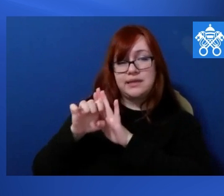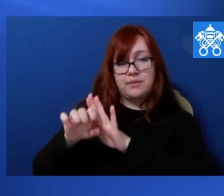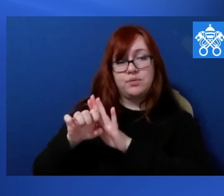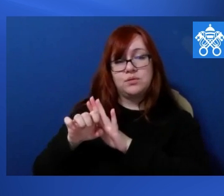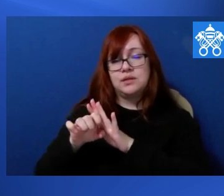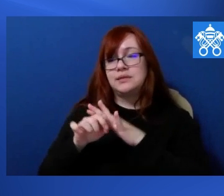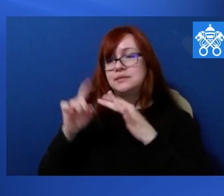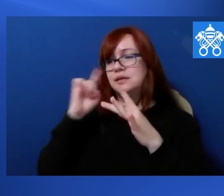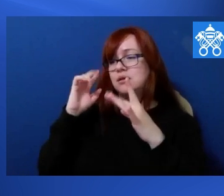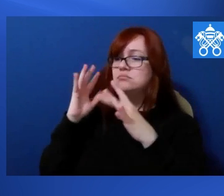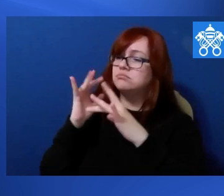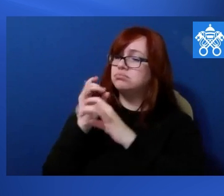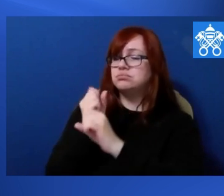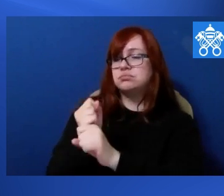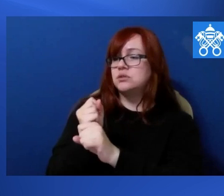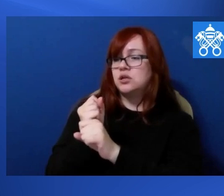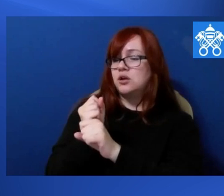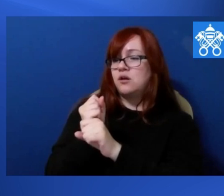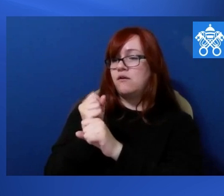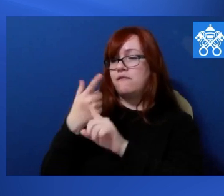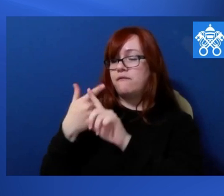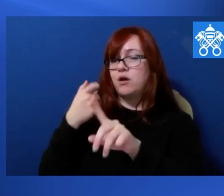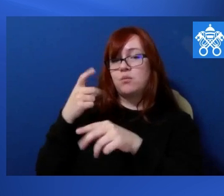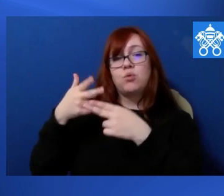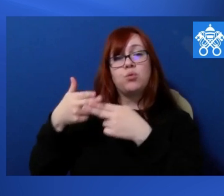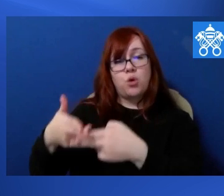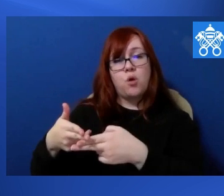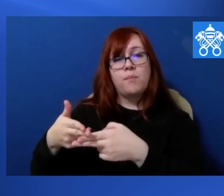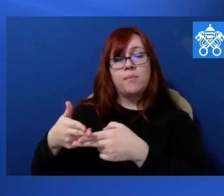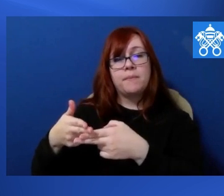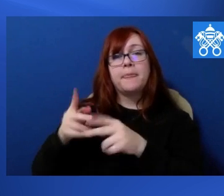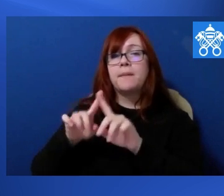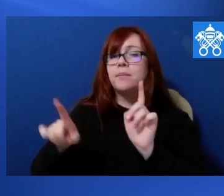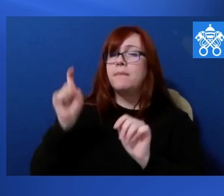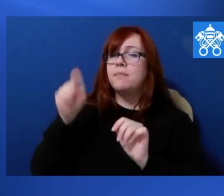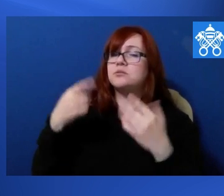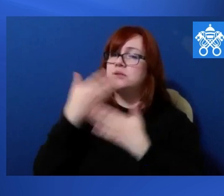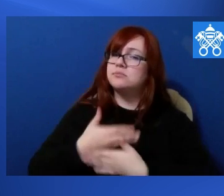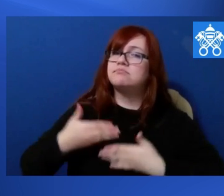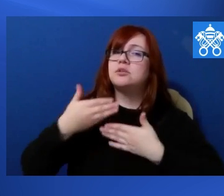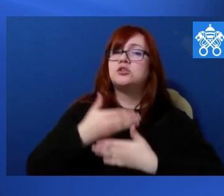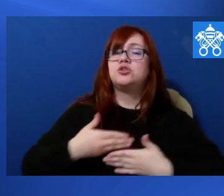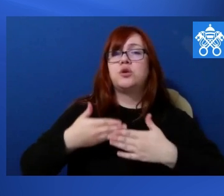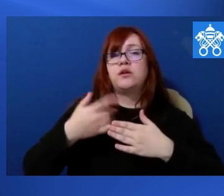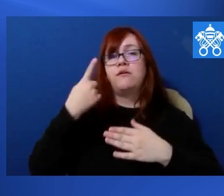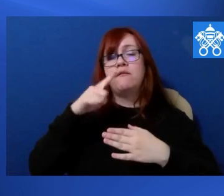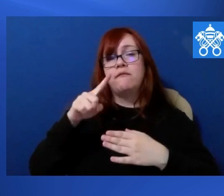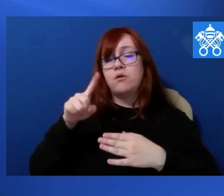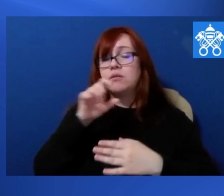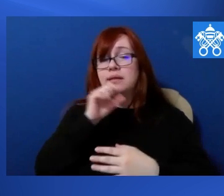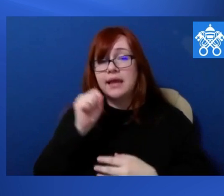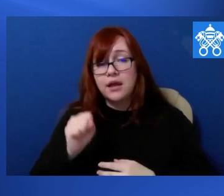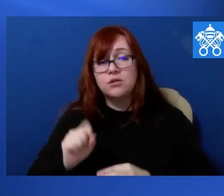of Rome is perennial and universal, but it needs to be enjoyed also by those who are elderly or